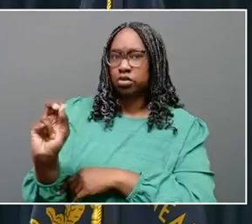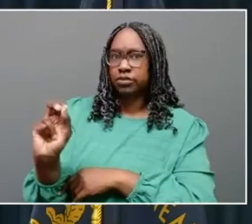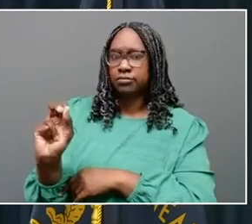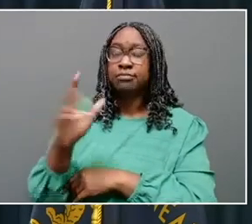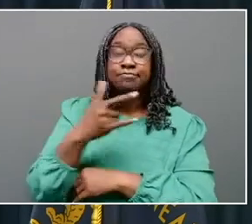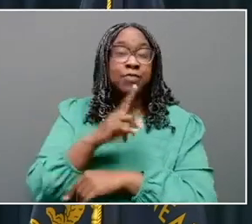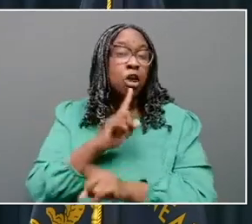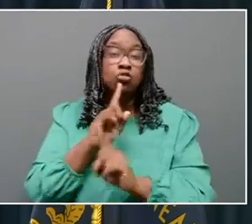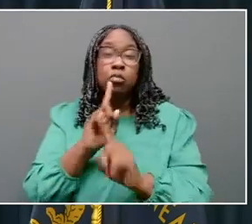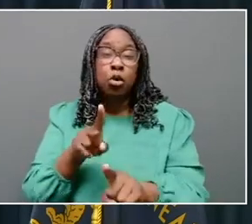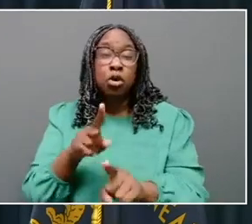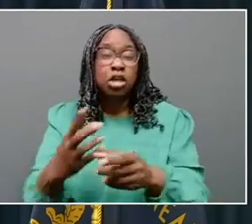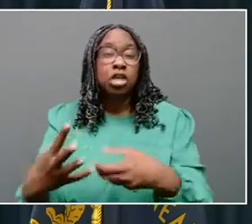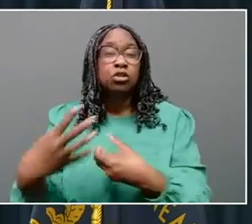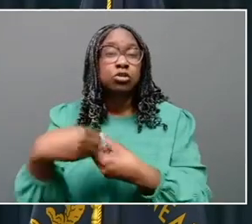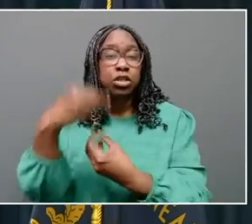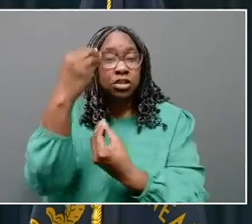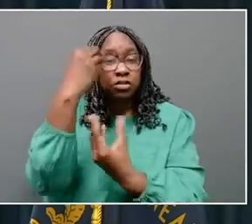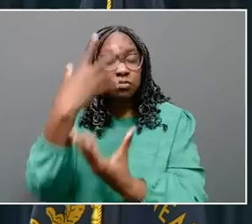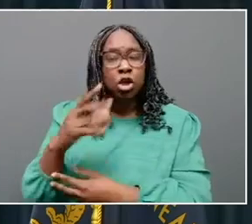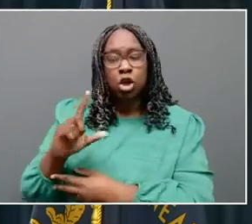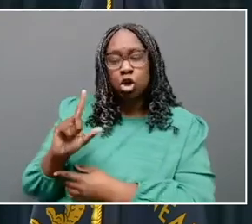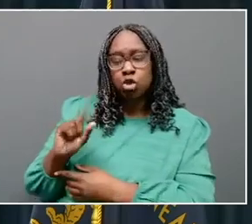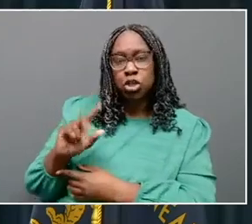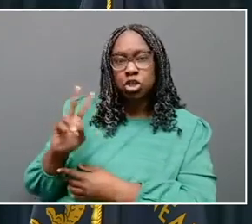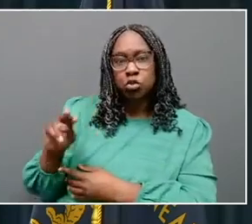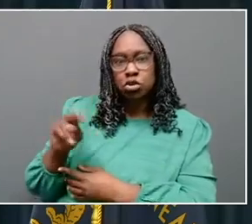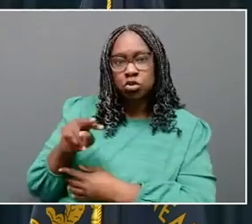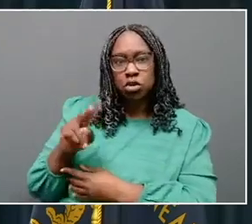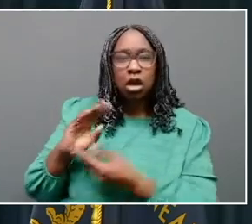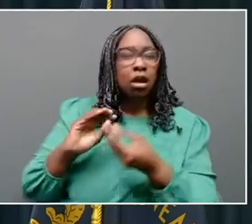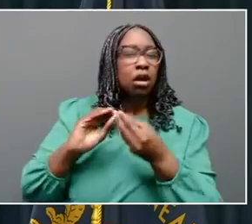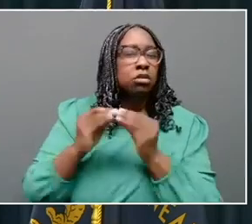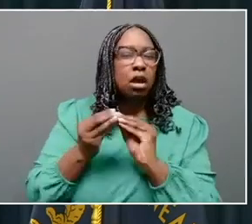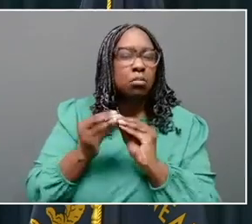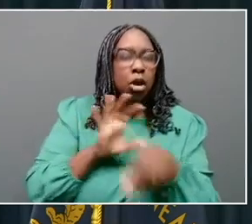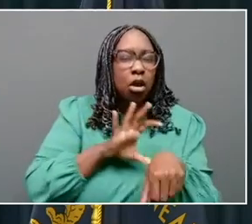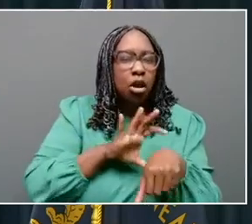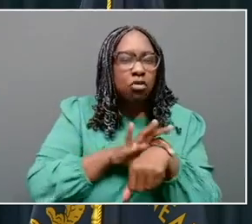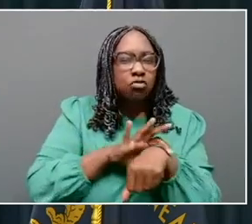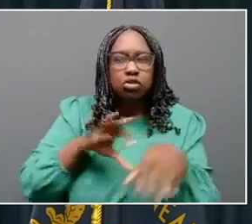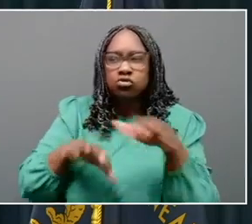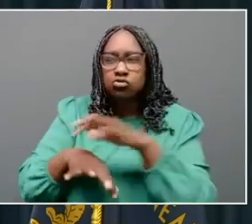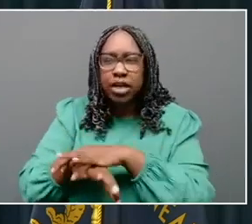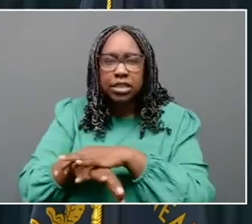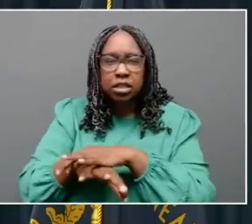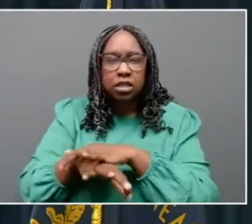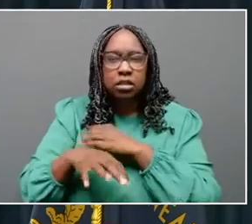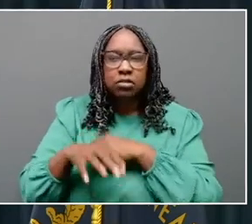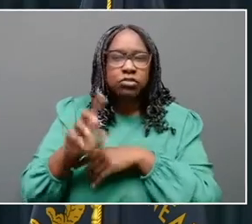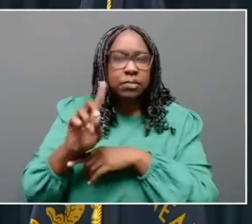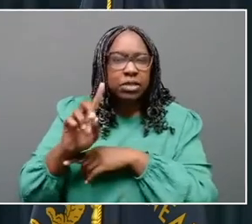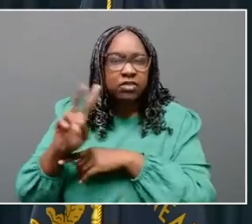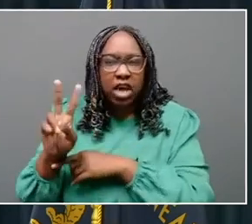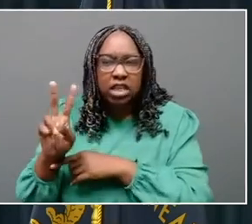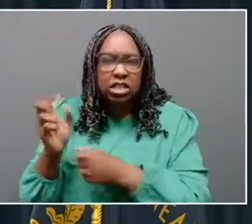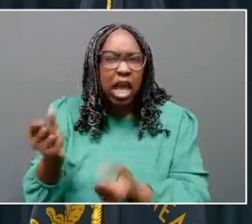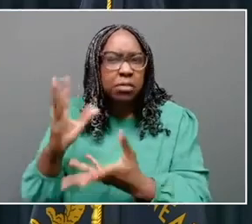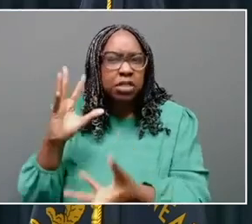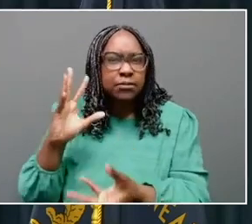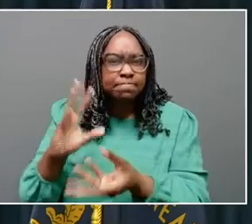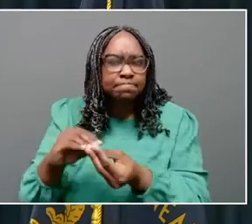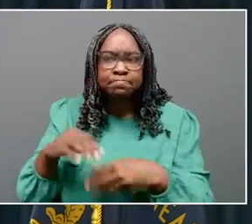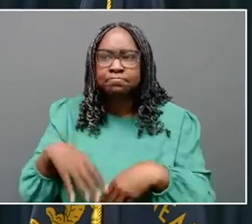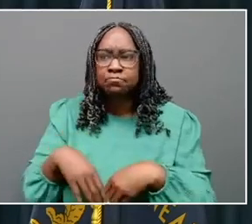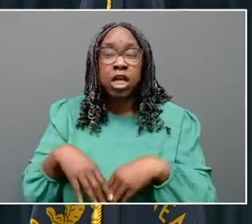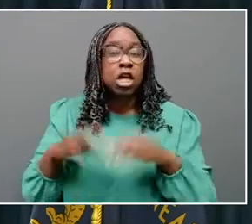from 2022 with key findings such as number of arrests made for incidents involving domestic violence last year, number of emergency protective